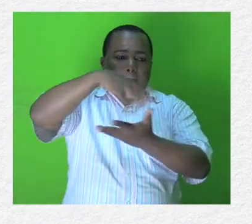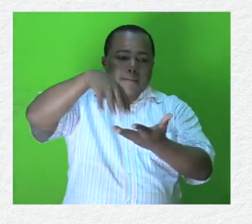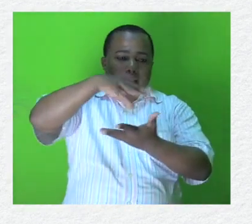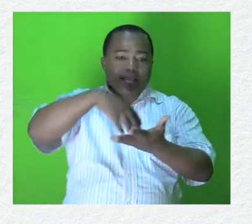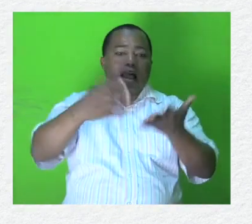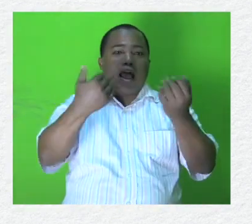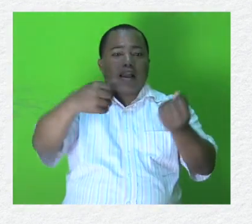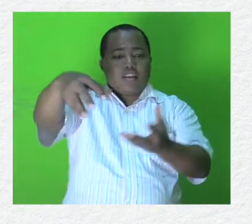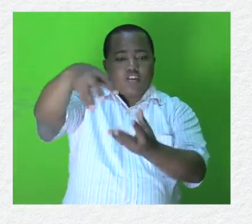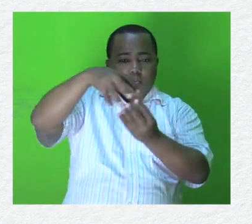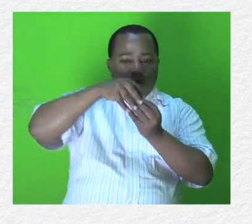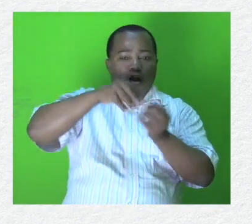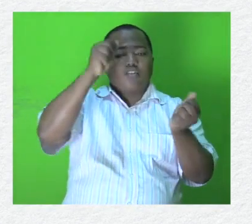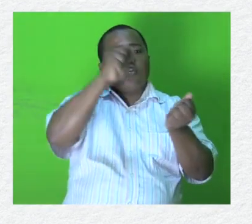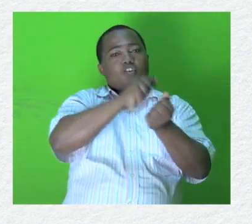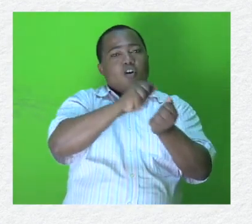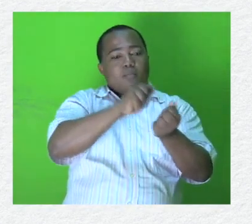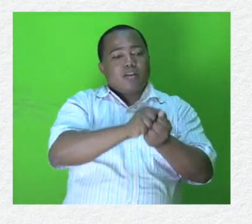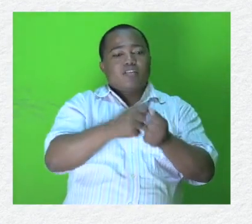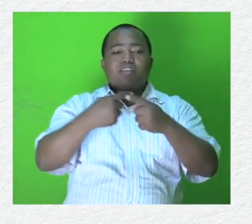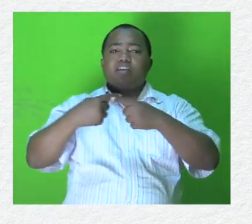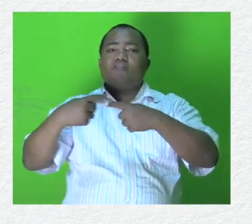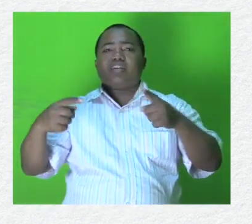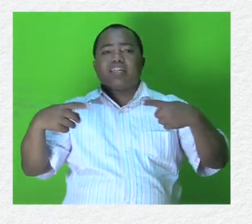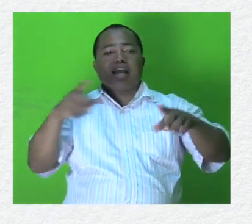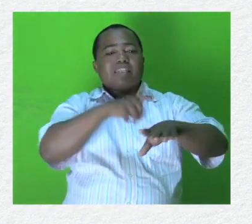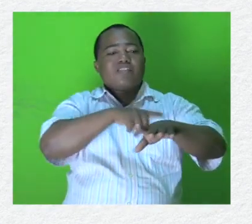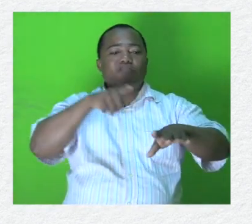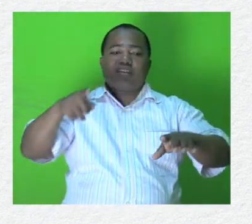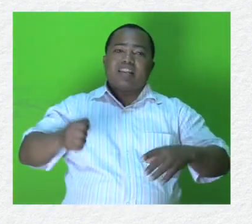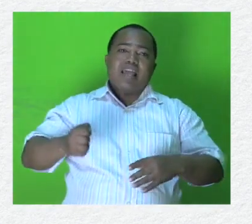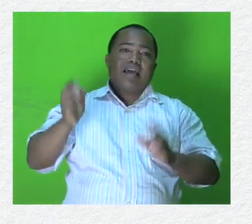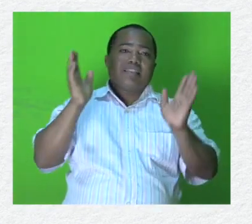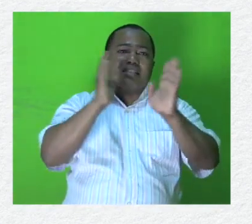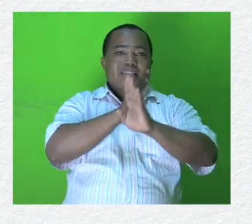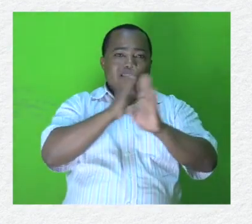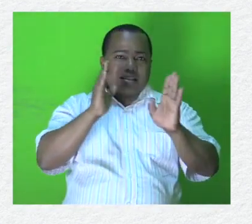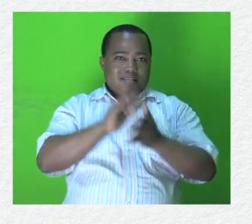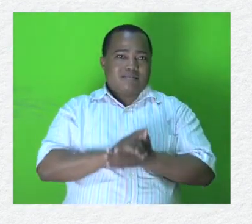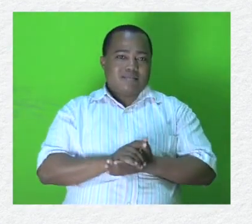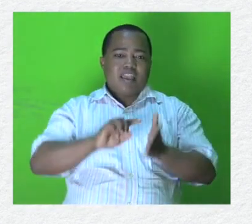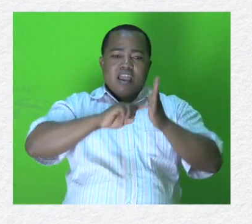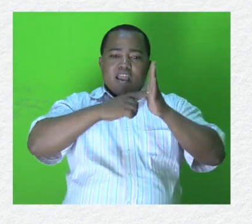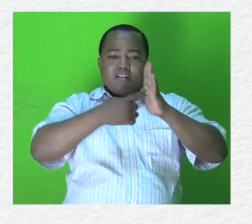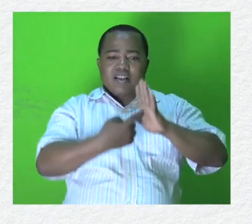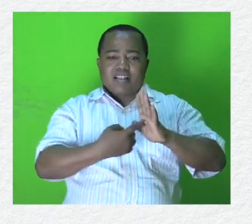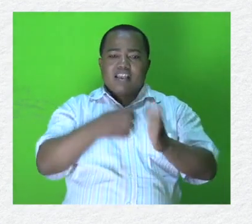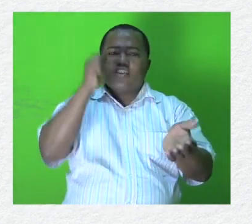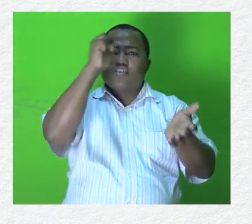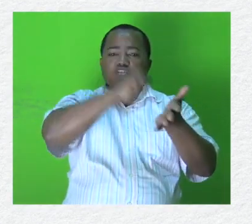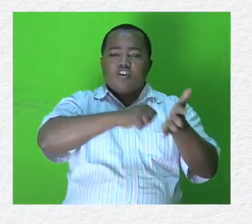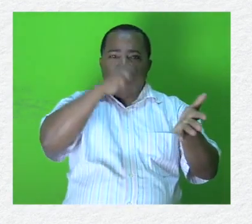Mixture can contain components with various physical states, such as